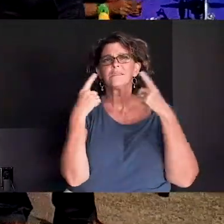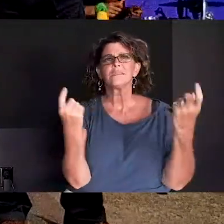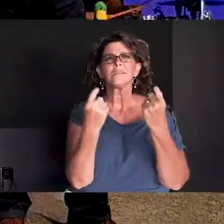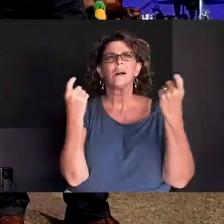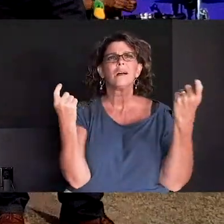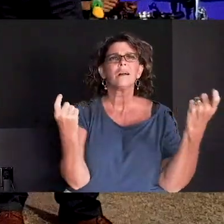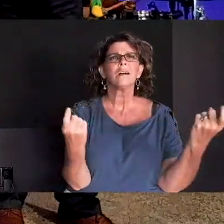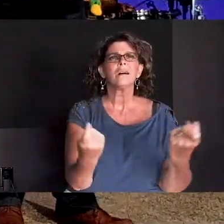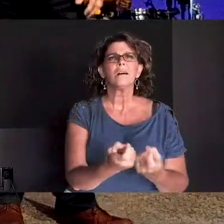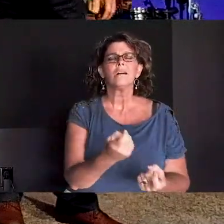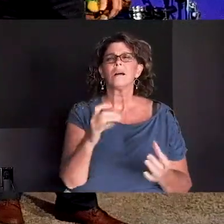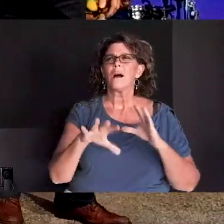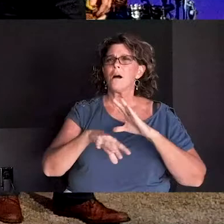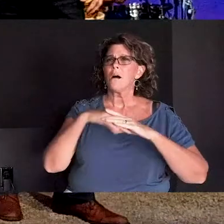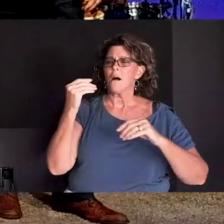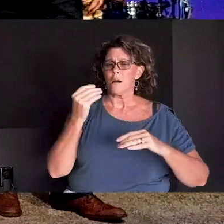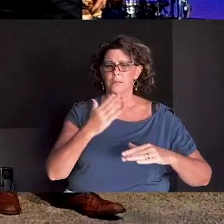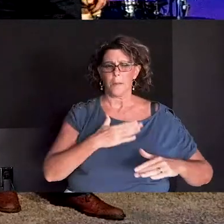out of the